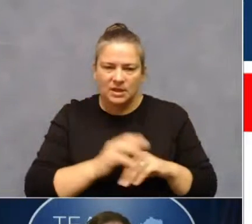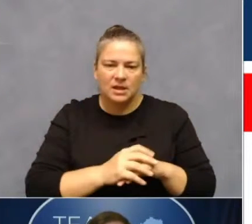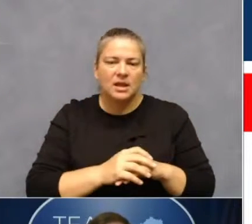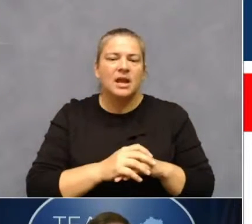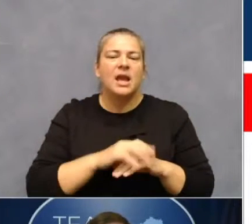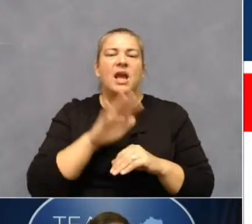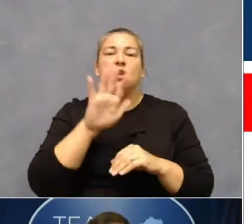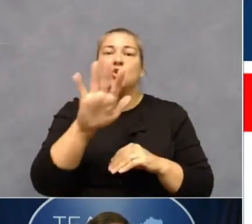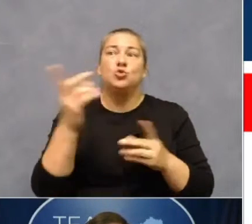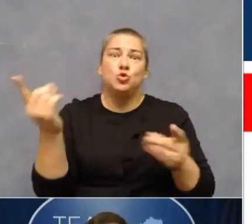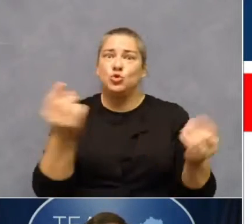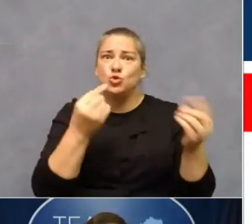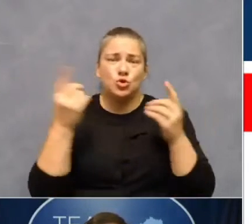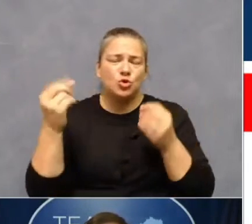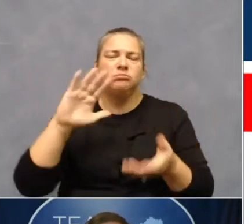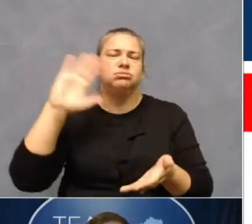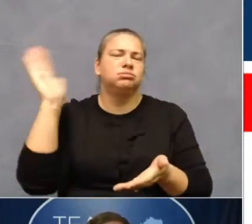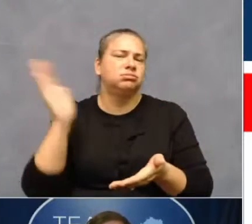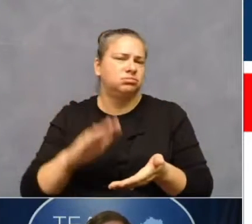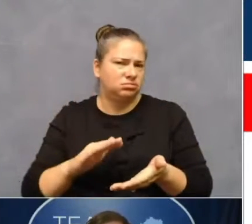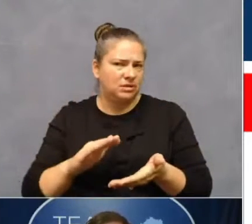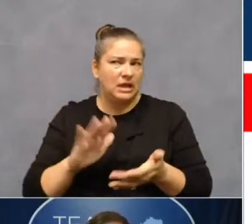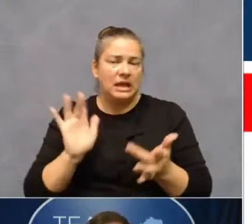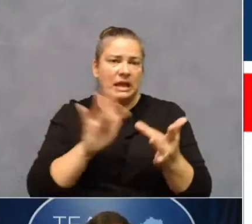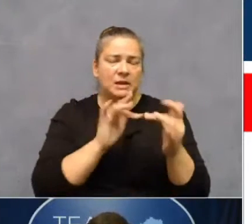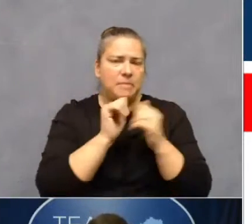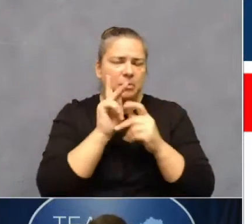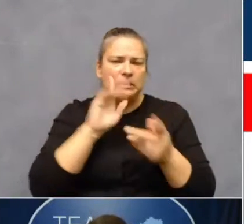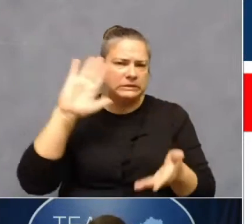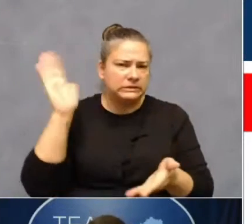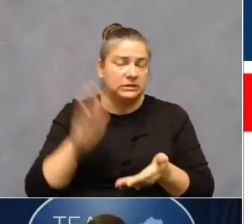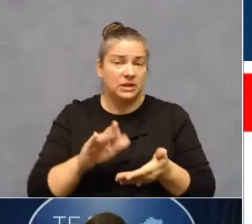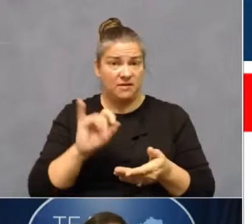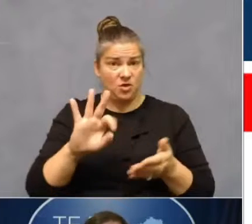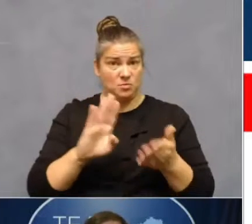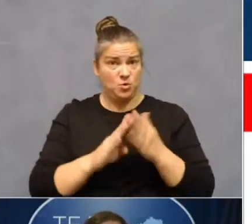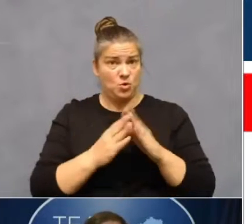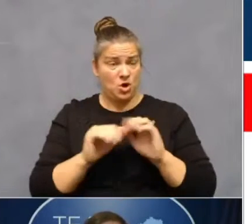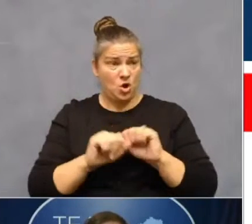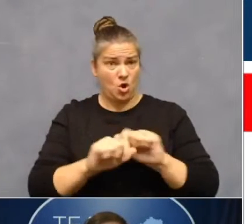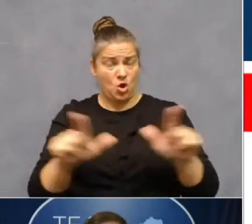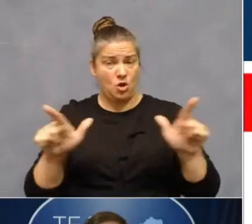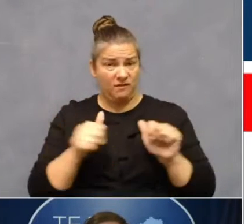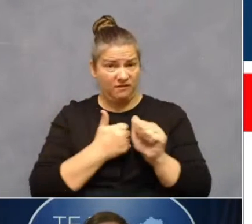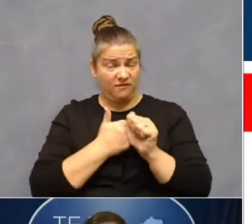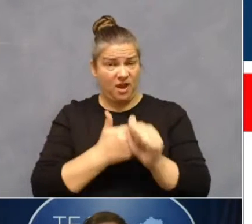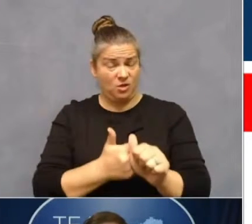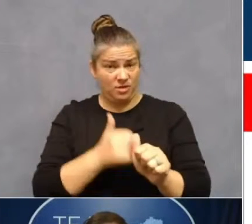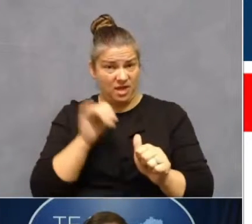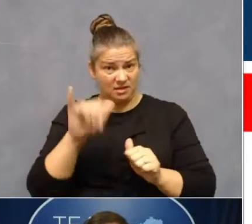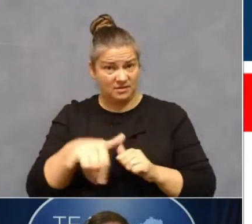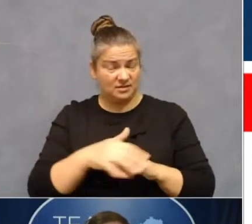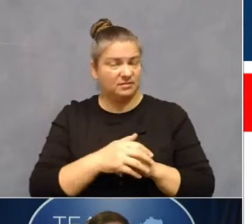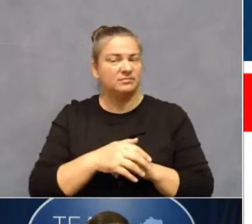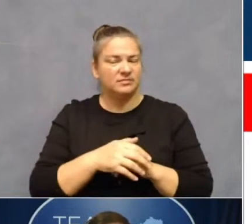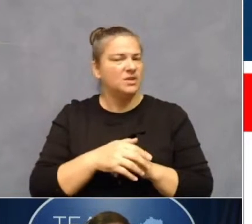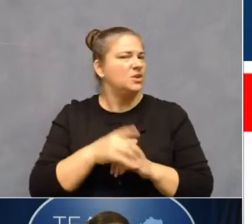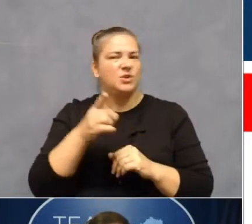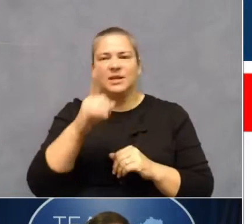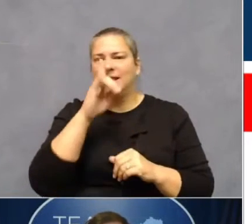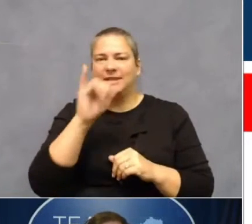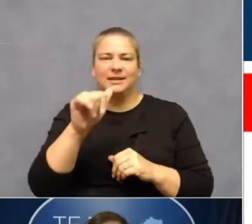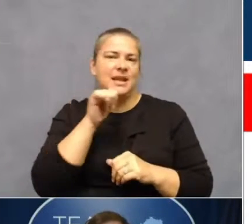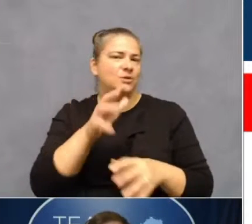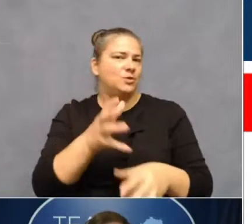and contacts. If everybody in a community follows these recommendations, they are less likely to contract the